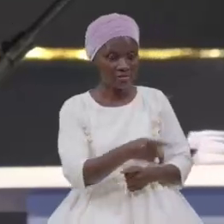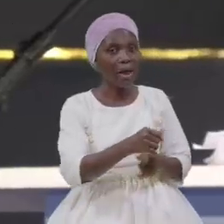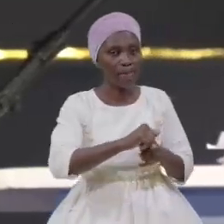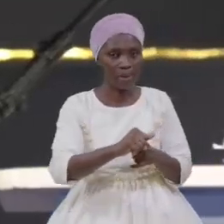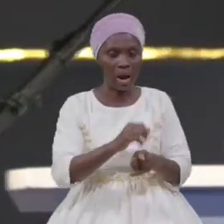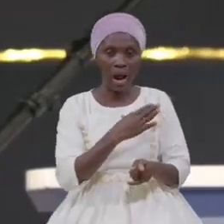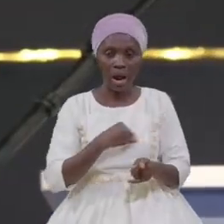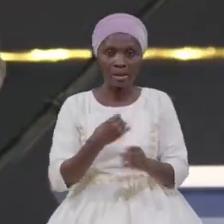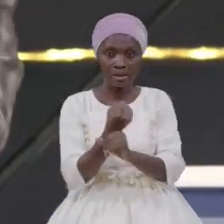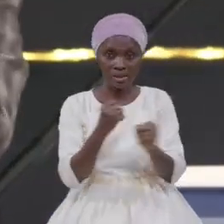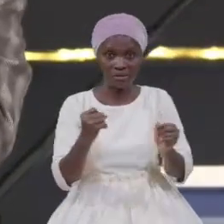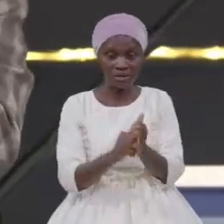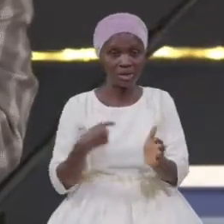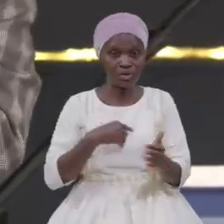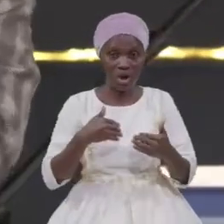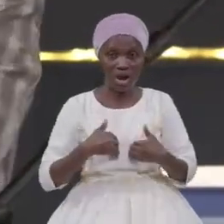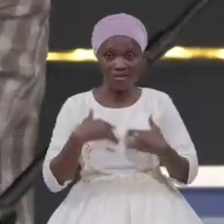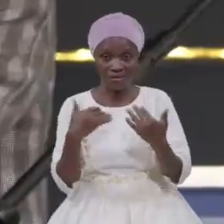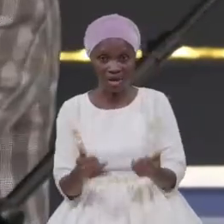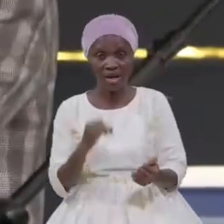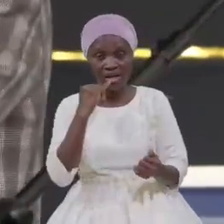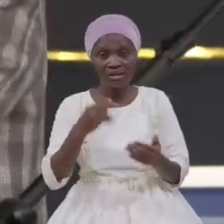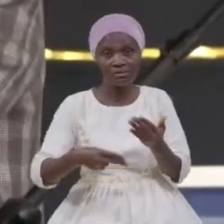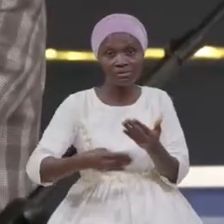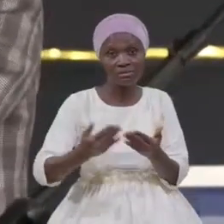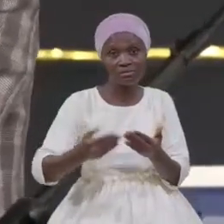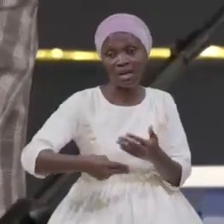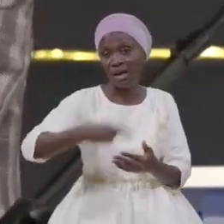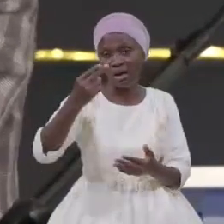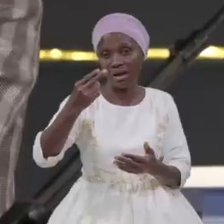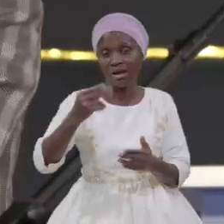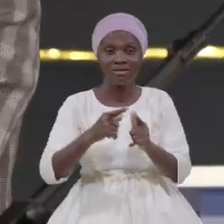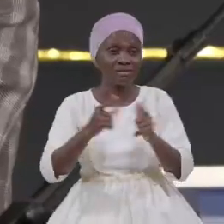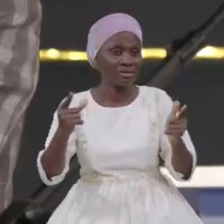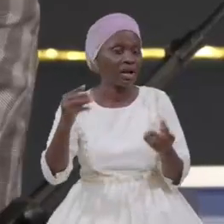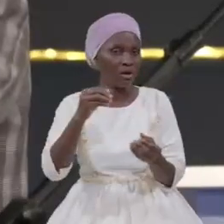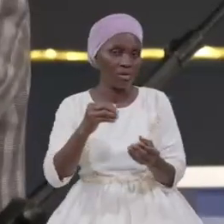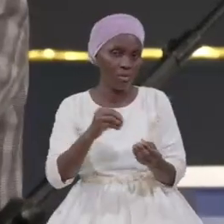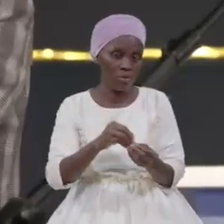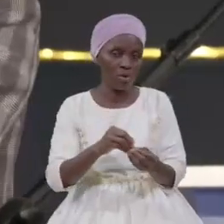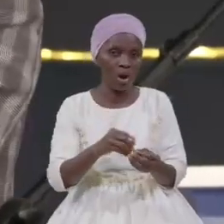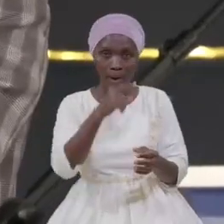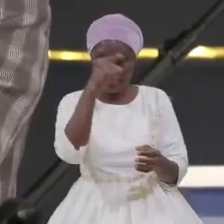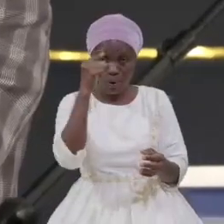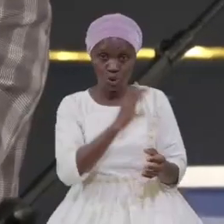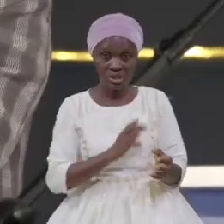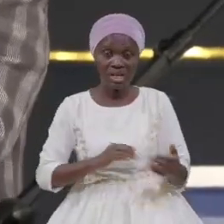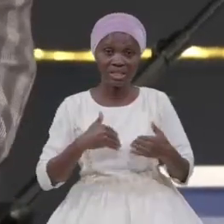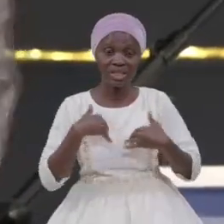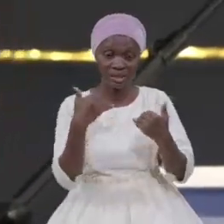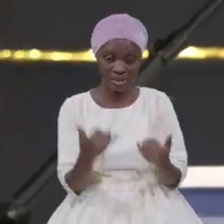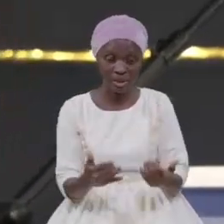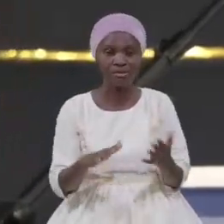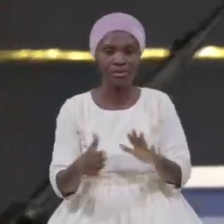higher, is greater, because Christ has now died. Christ was buried,